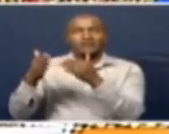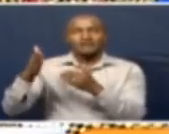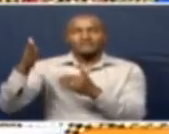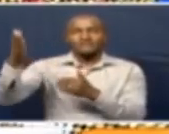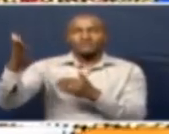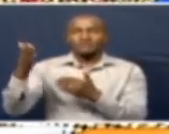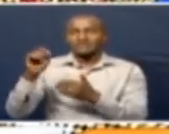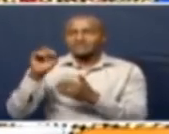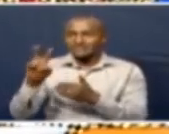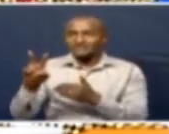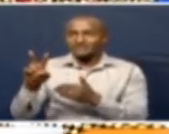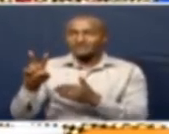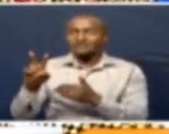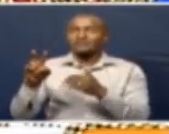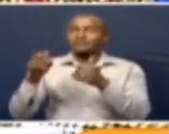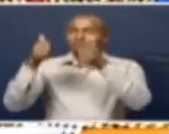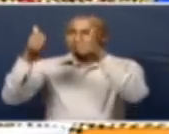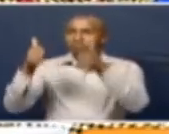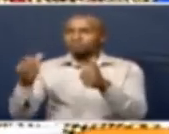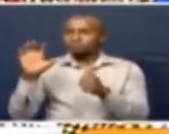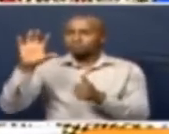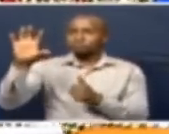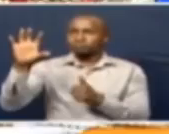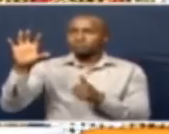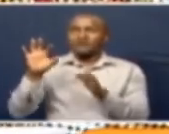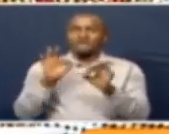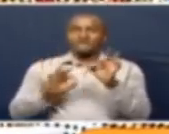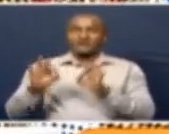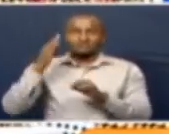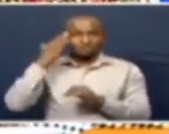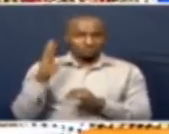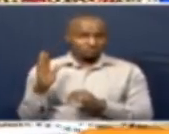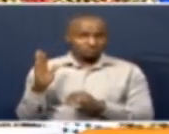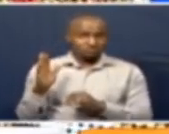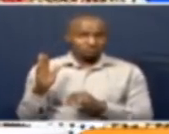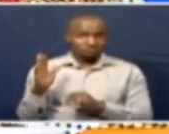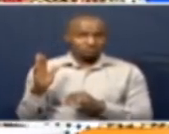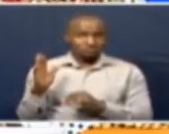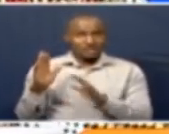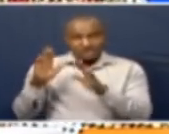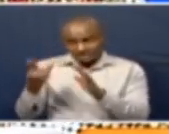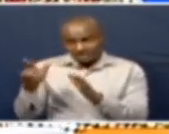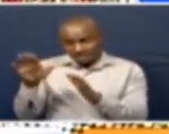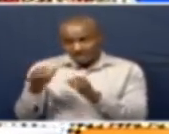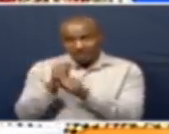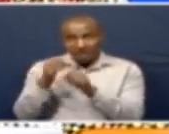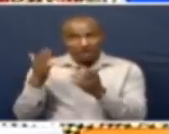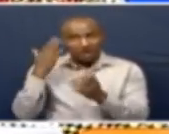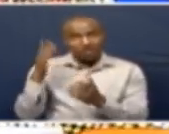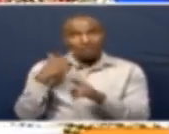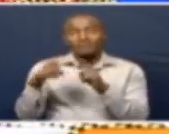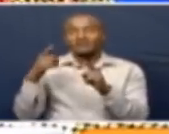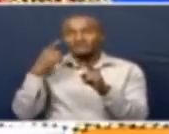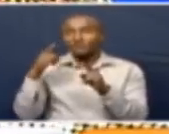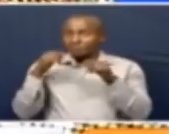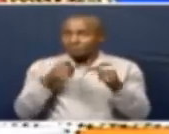television commercials, print billboards, and the such. But fashion, I don't know anything about fashion. I don't know how that industry works. But for commercial modeling,